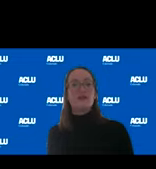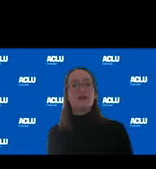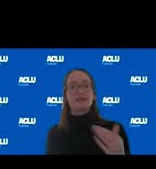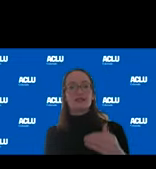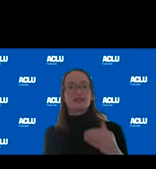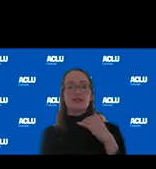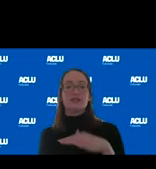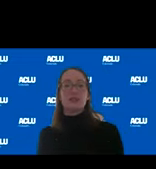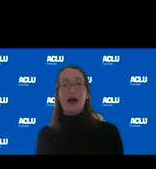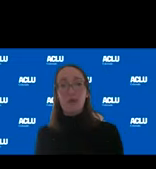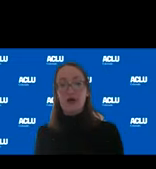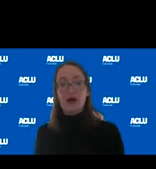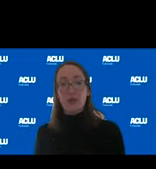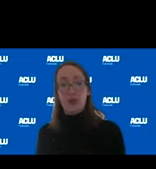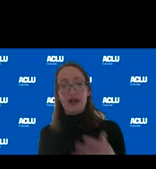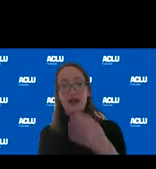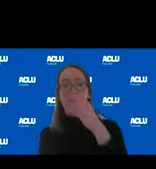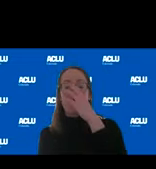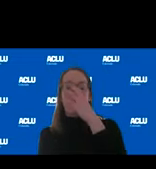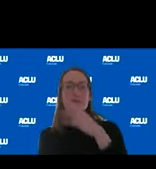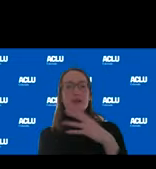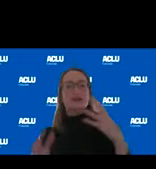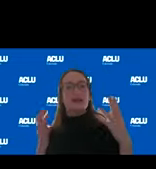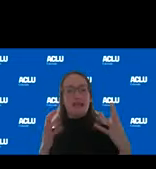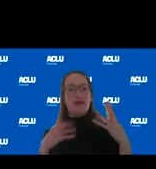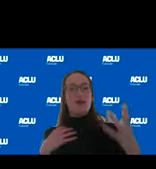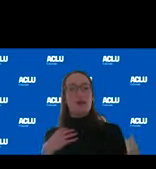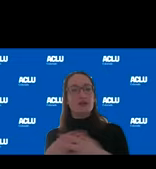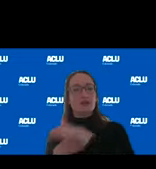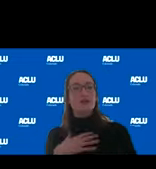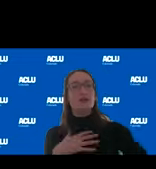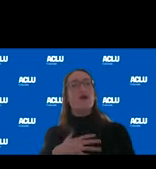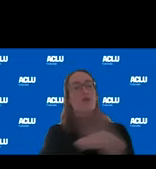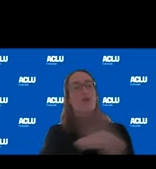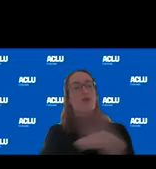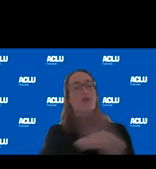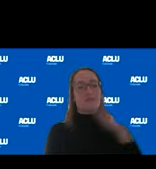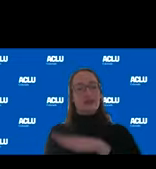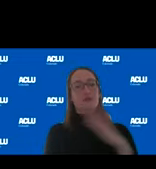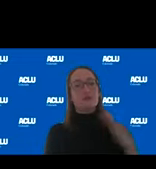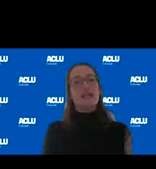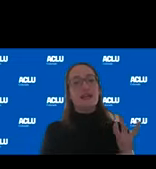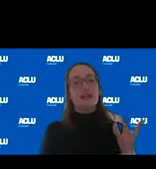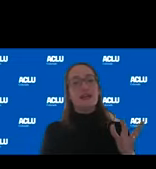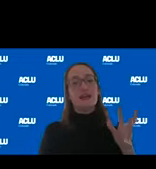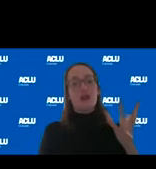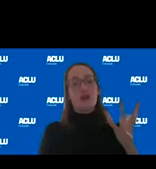the Assistance Commission will help coordinate. Because again, all of this will